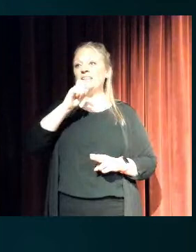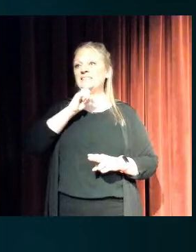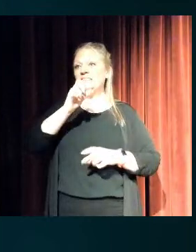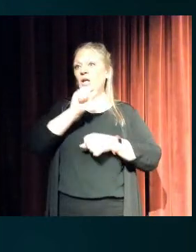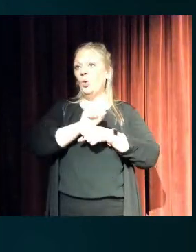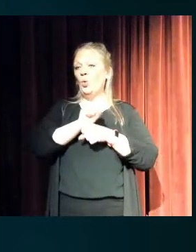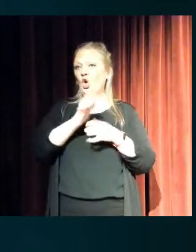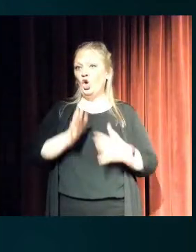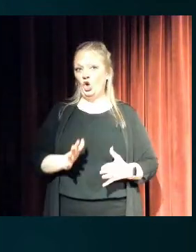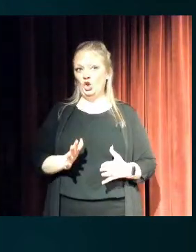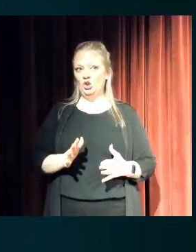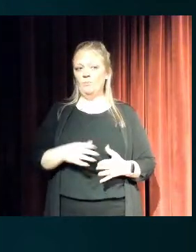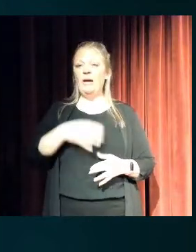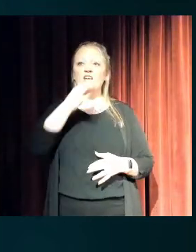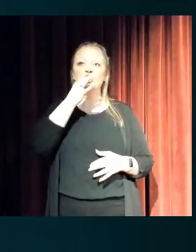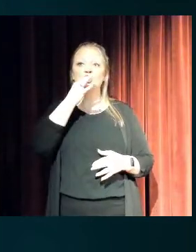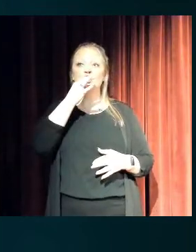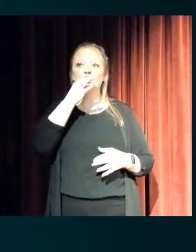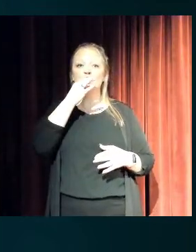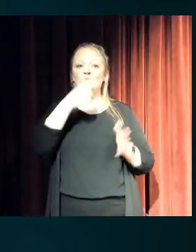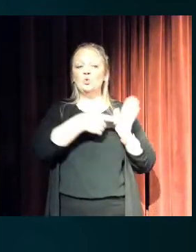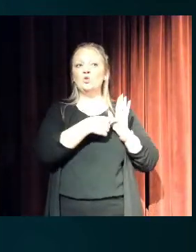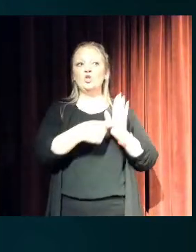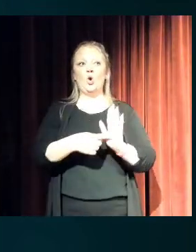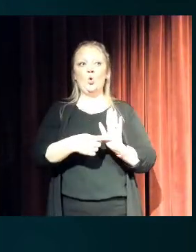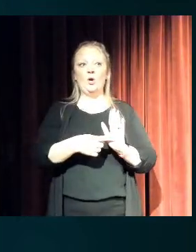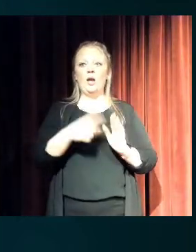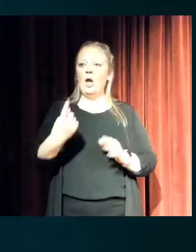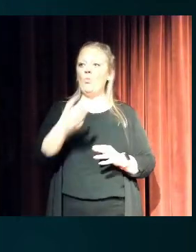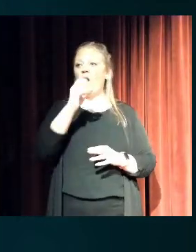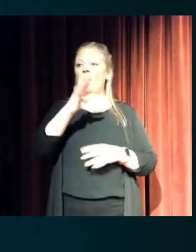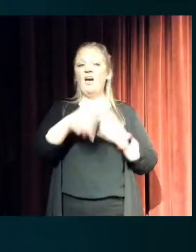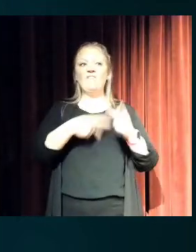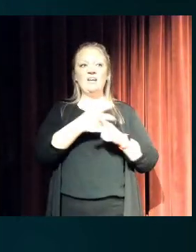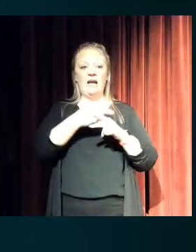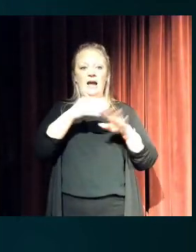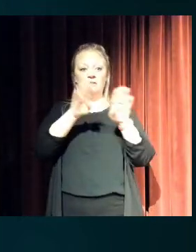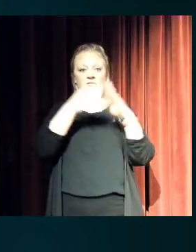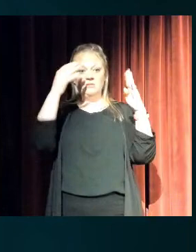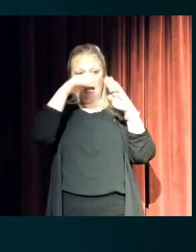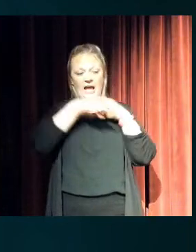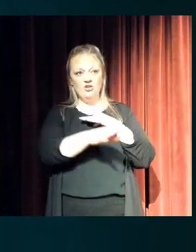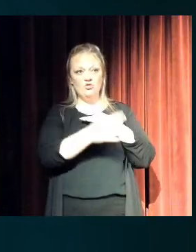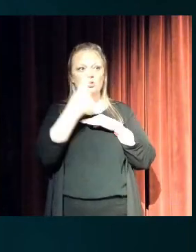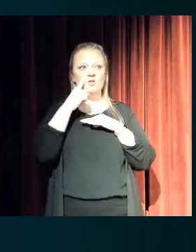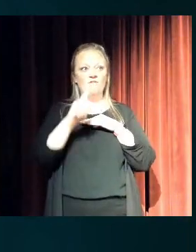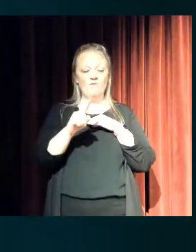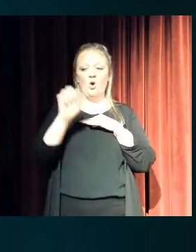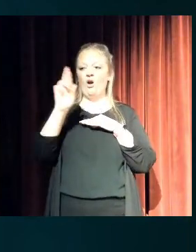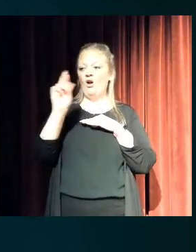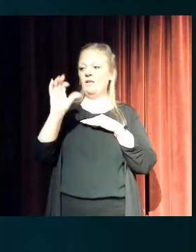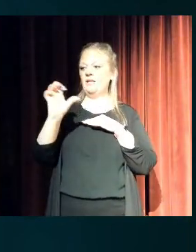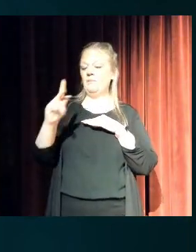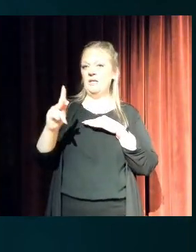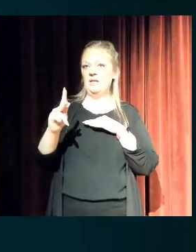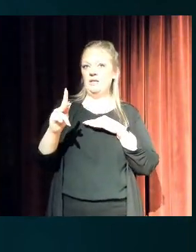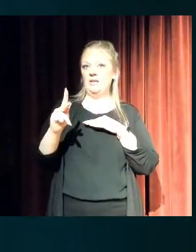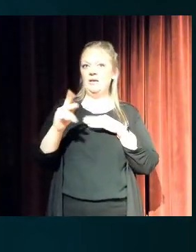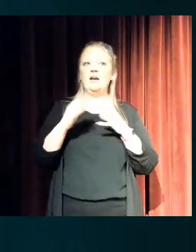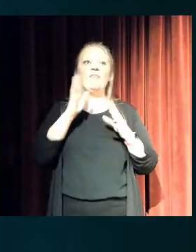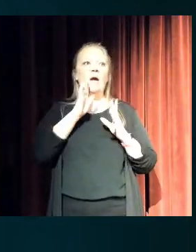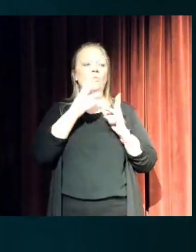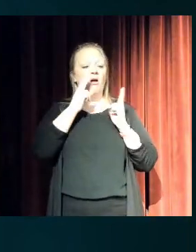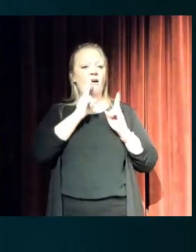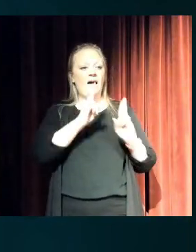workers by soon unveiling a one-of-a-kind entrance for the Renaissance Commerce Park that further honors